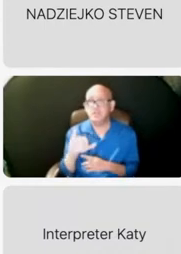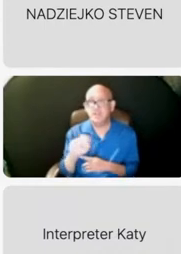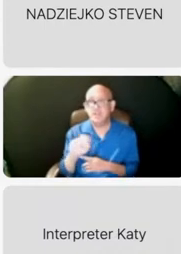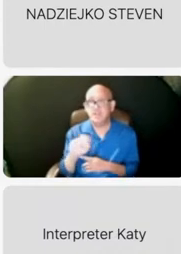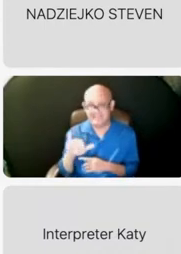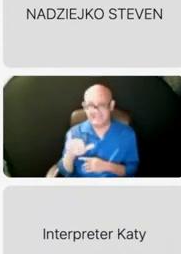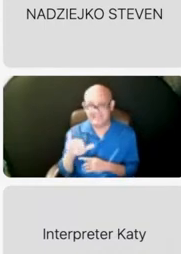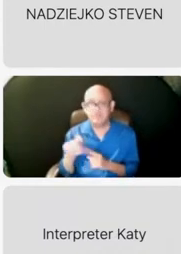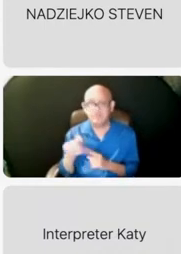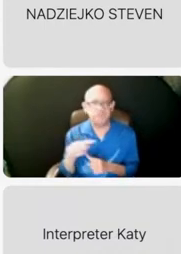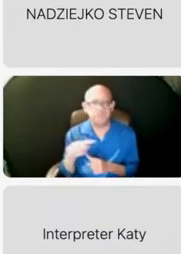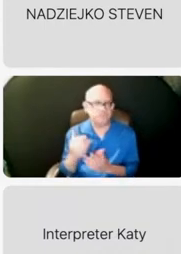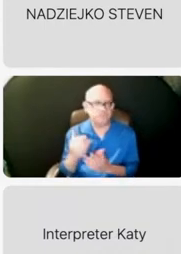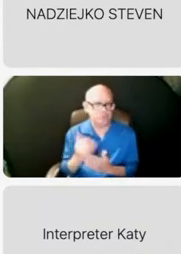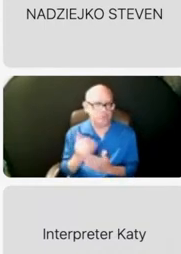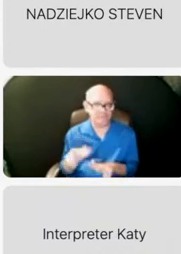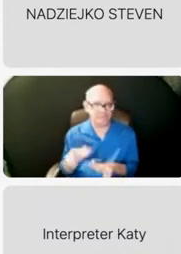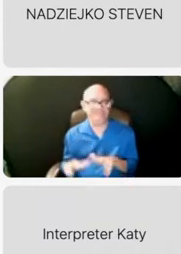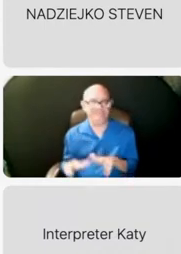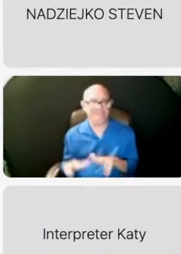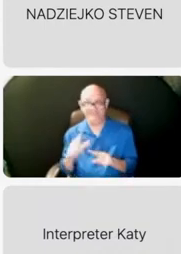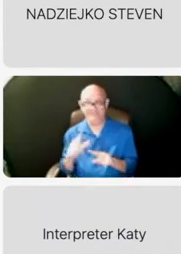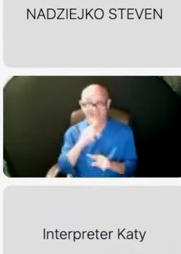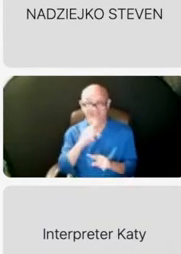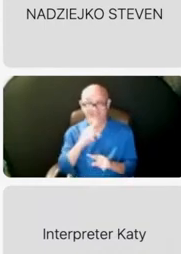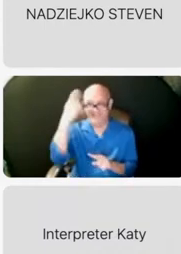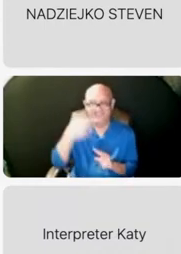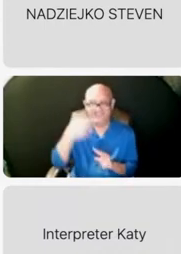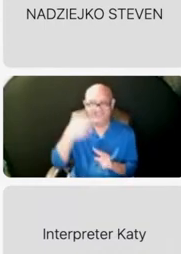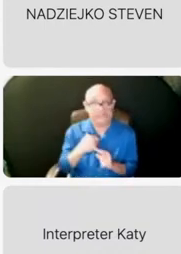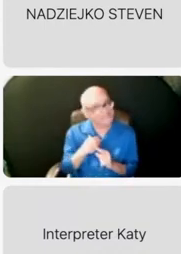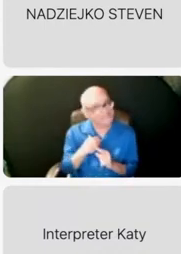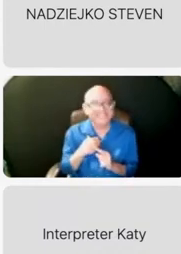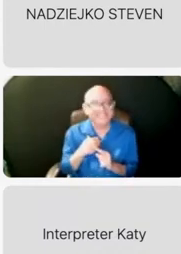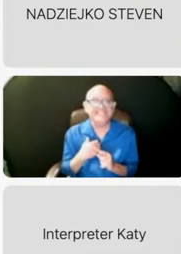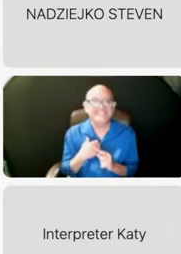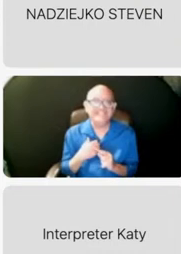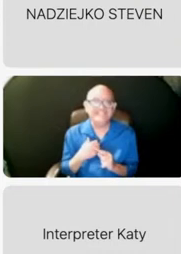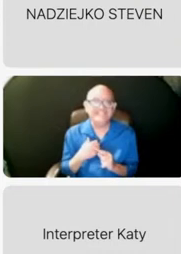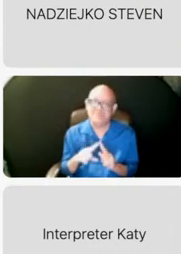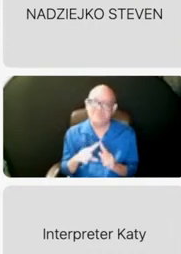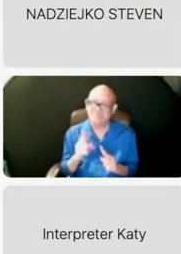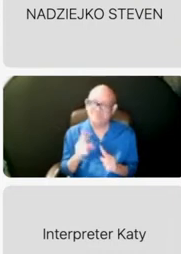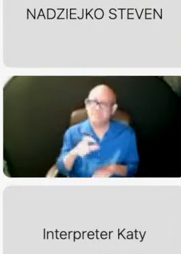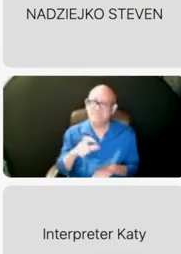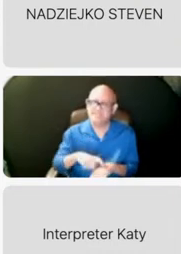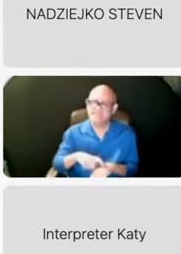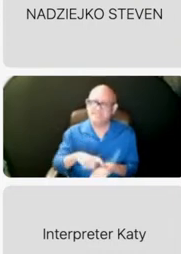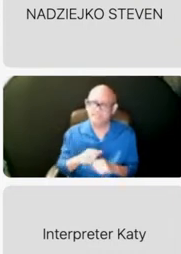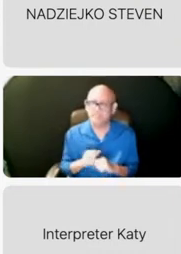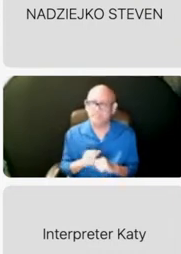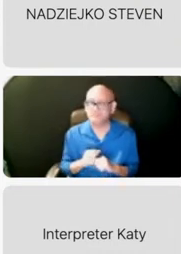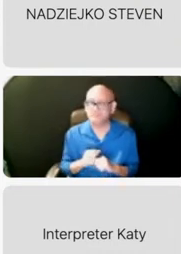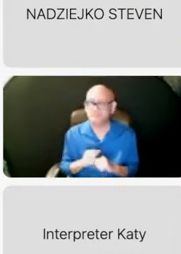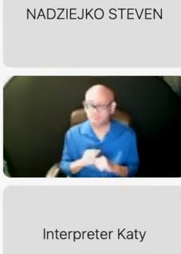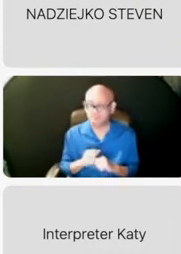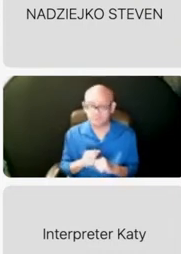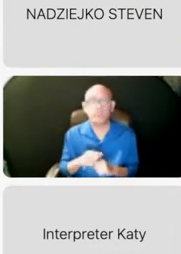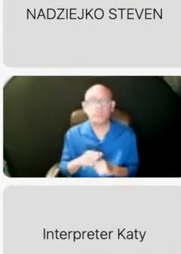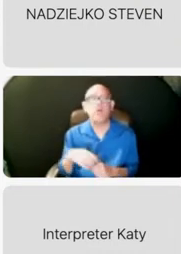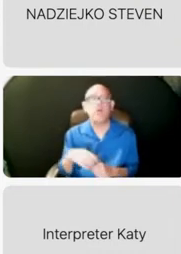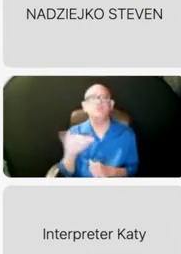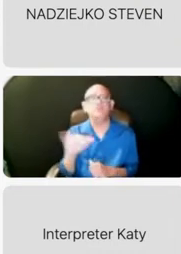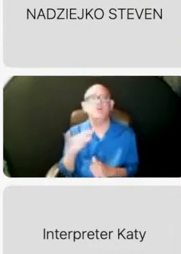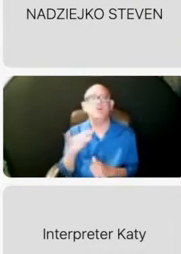what she got herself into it but um it was time for her and i also want you to know that i've been